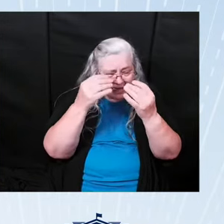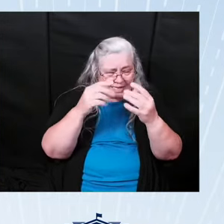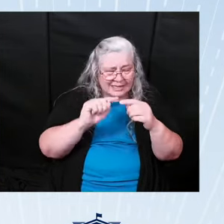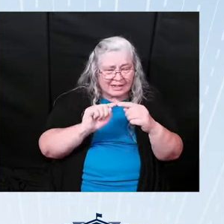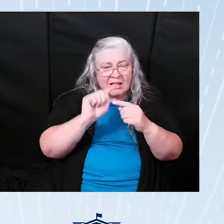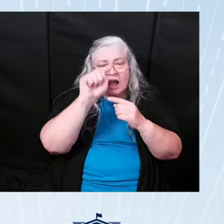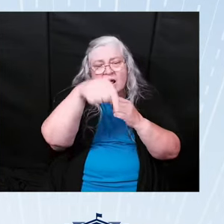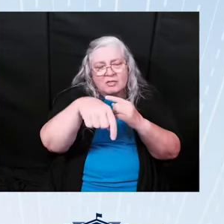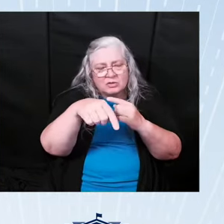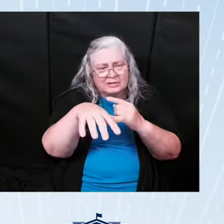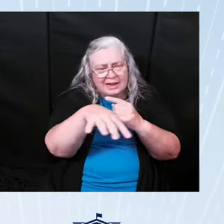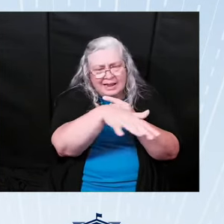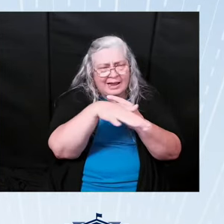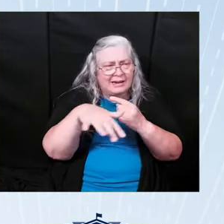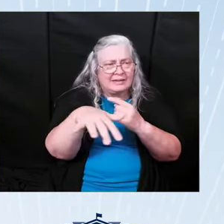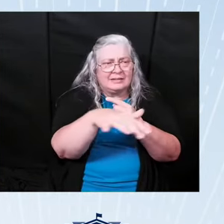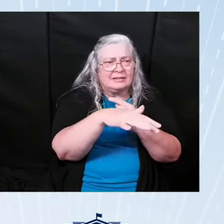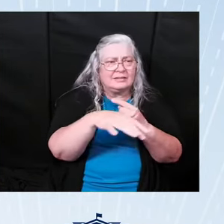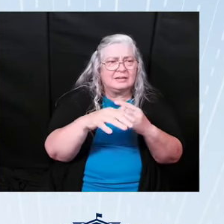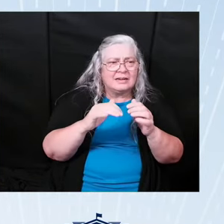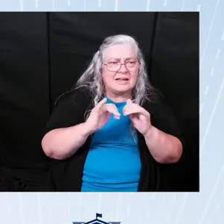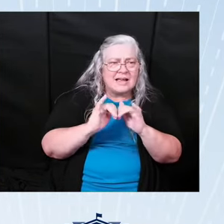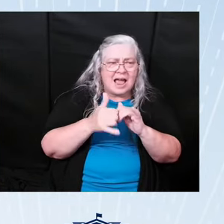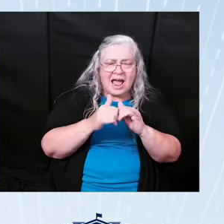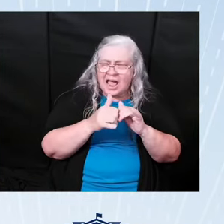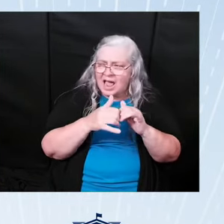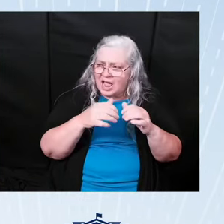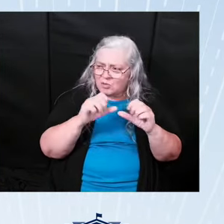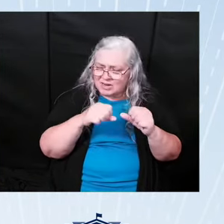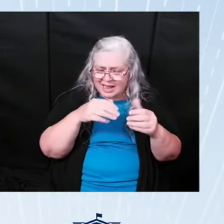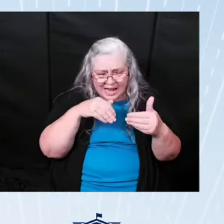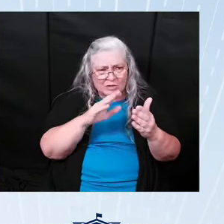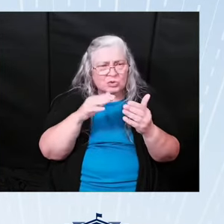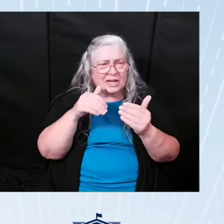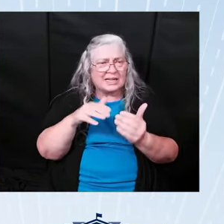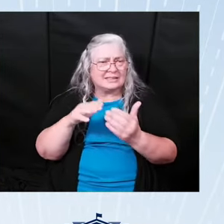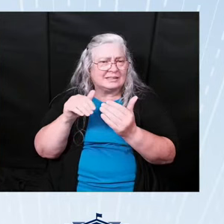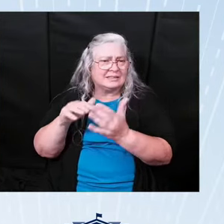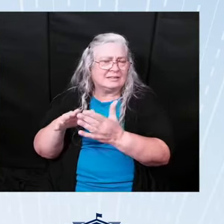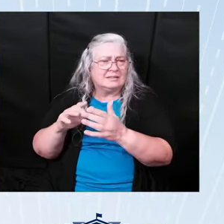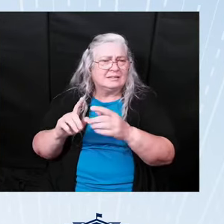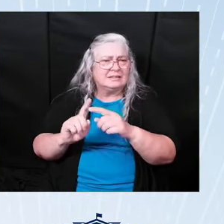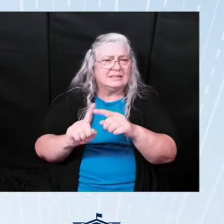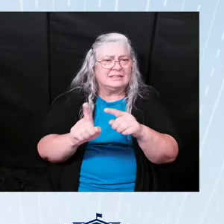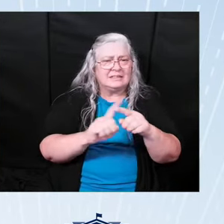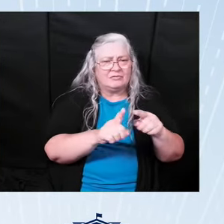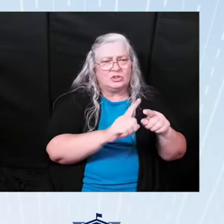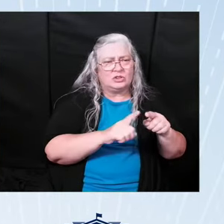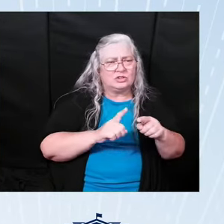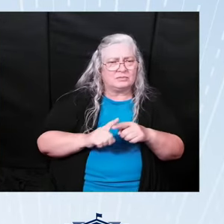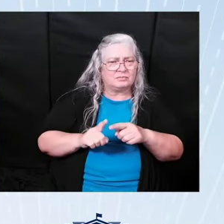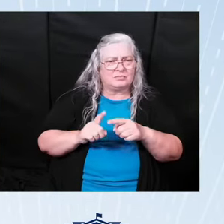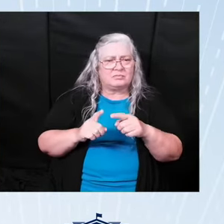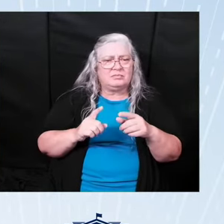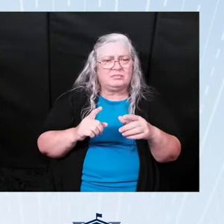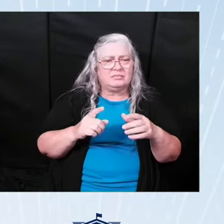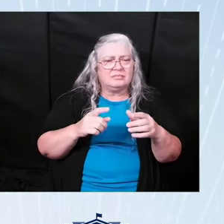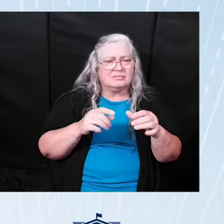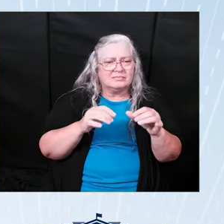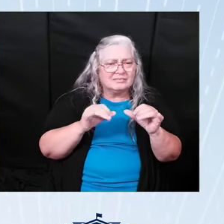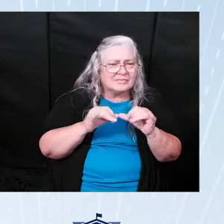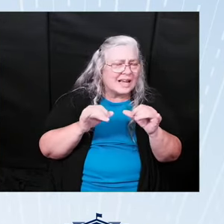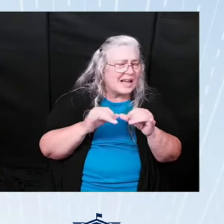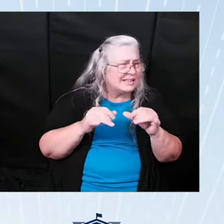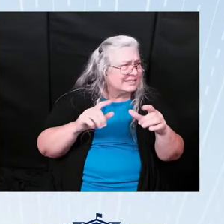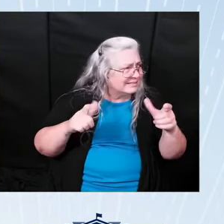my recommendations for how to have governments at any size or scale, even offices of one, to